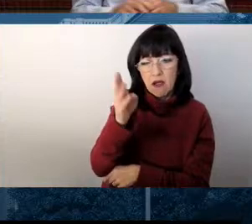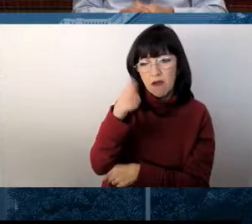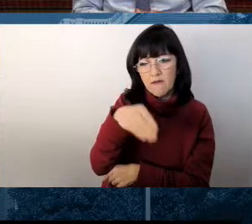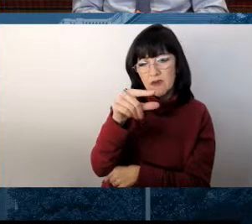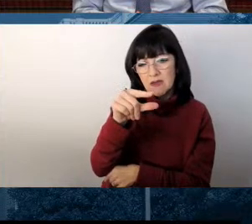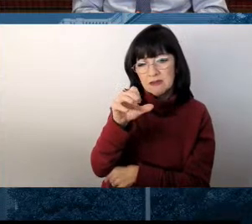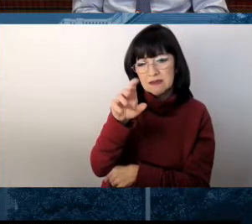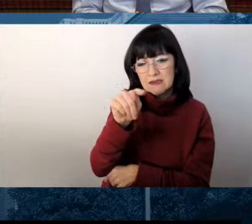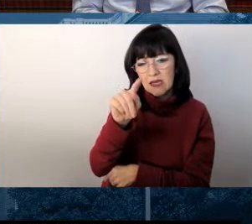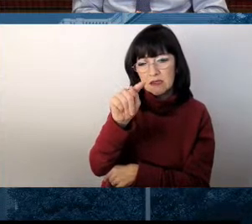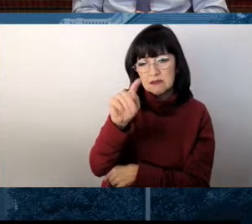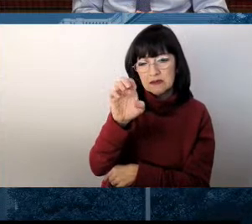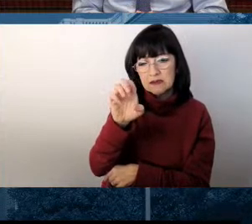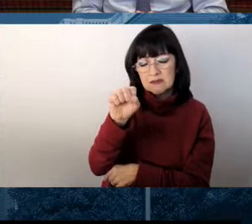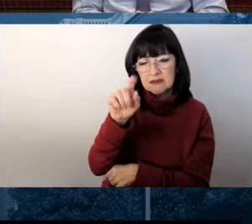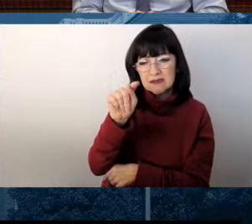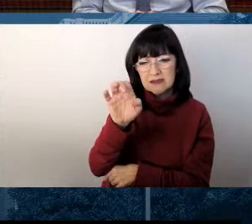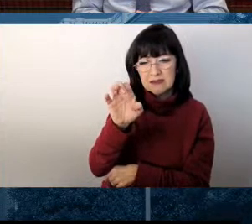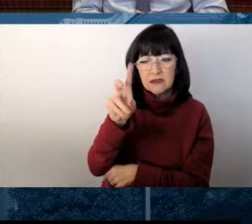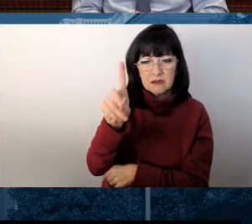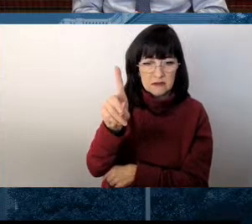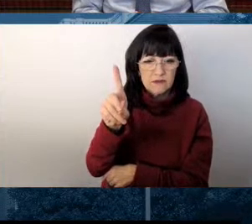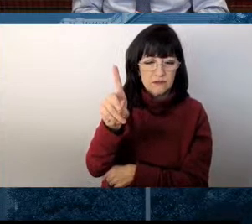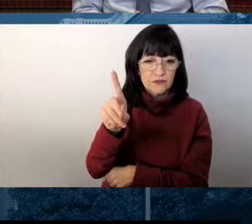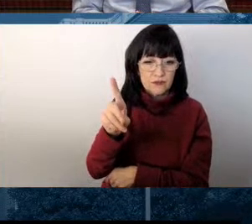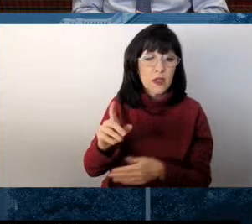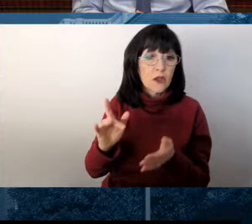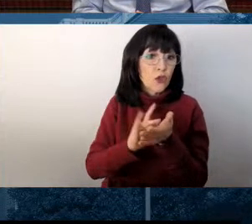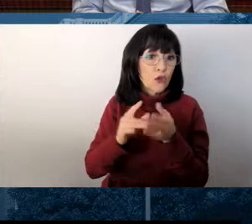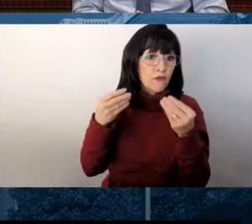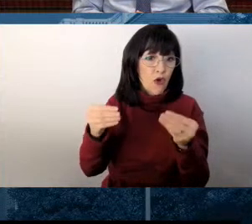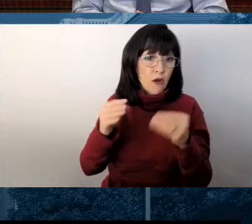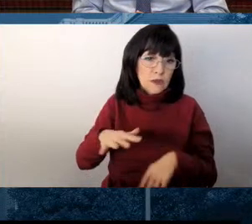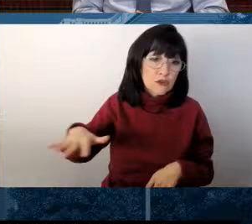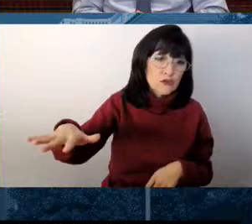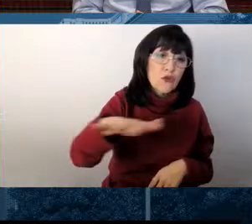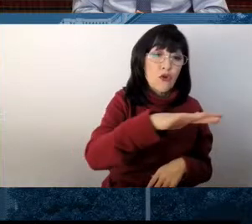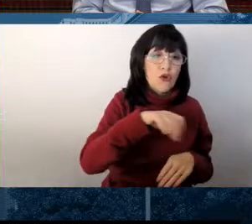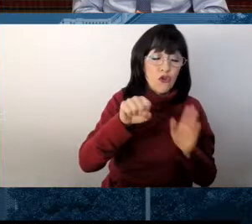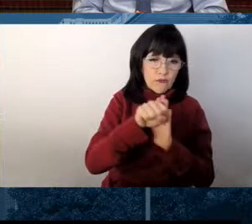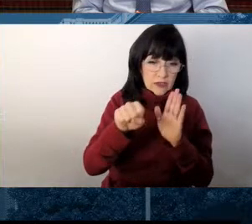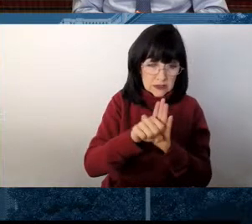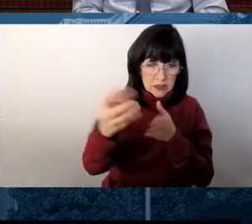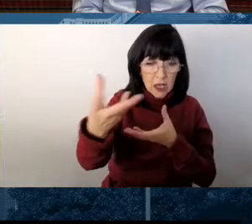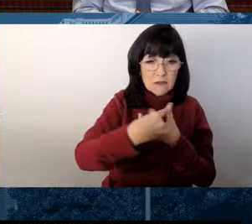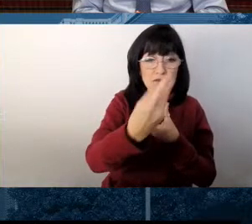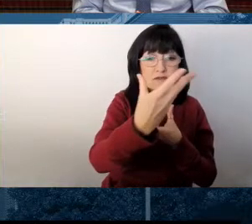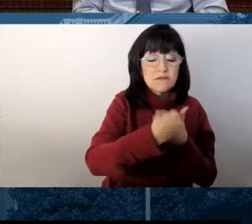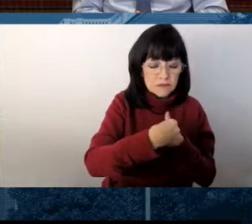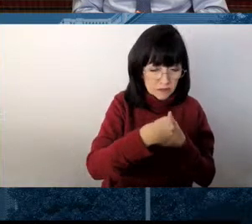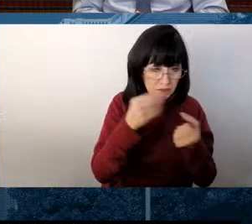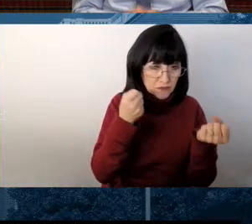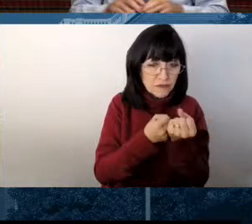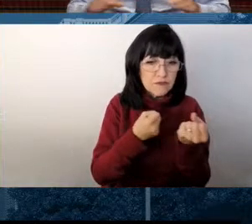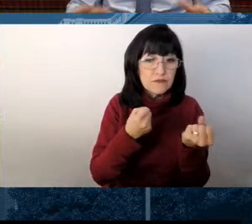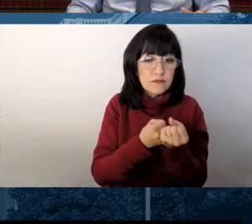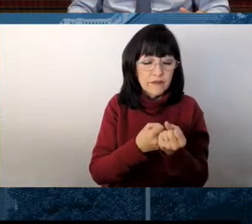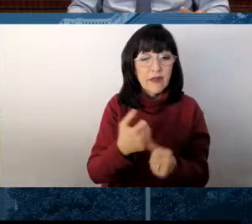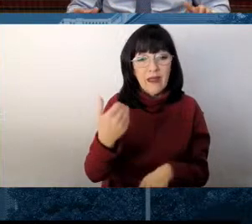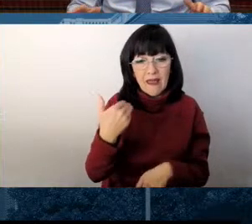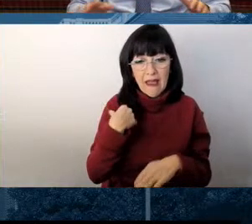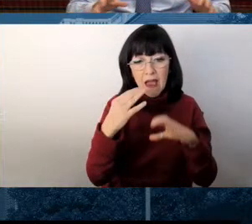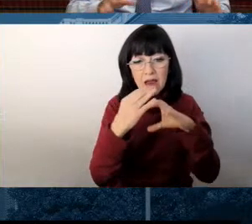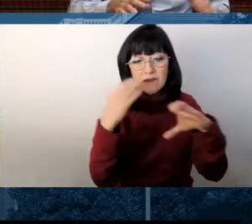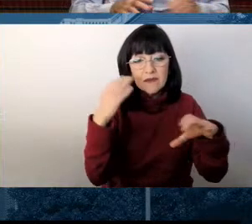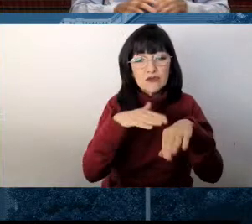health clinics, our pharmacies across our state. The curative trailers, which are out deployed in various communities.